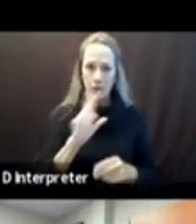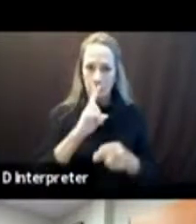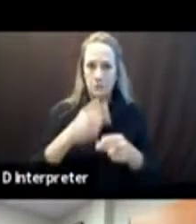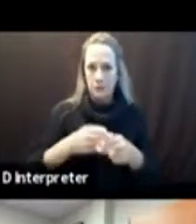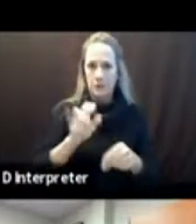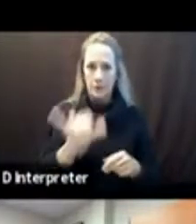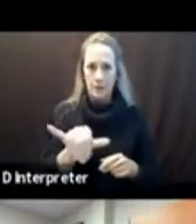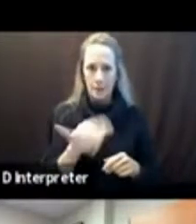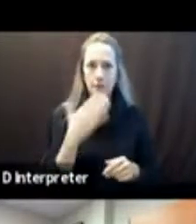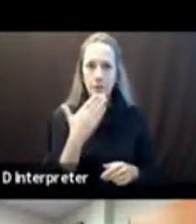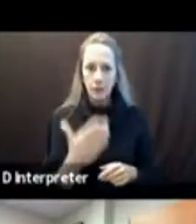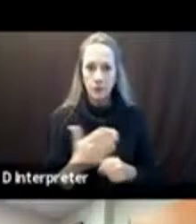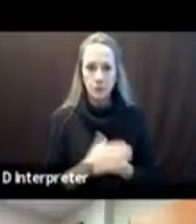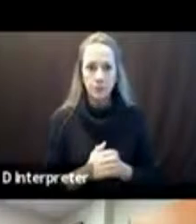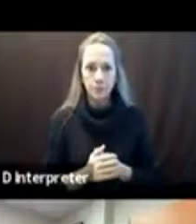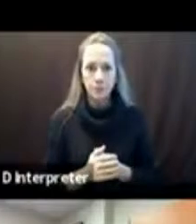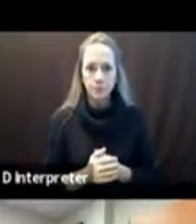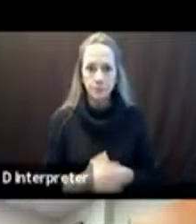front.